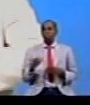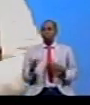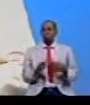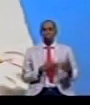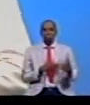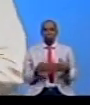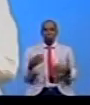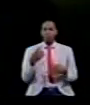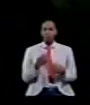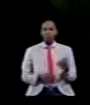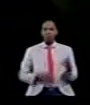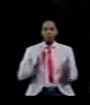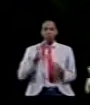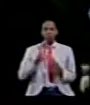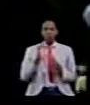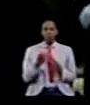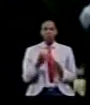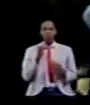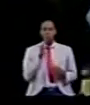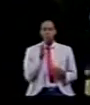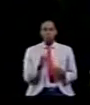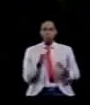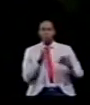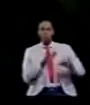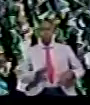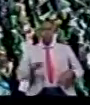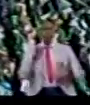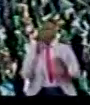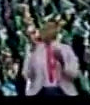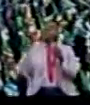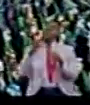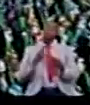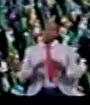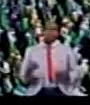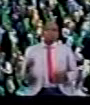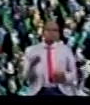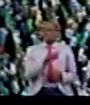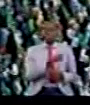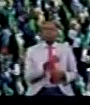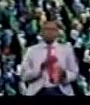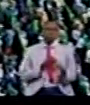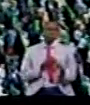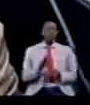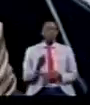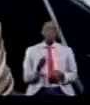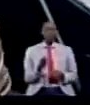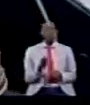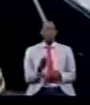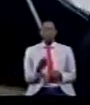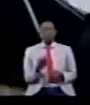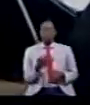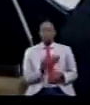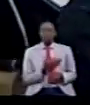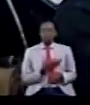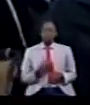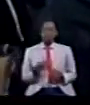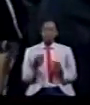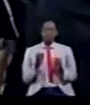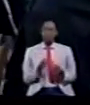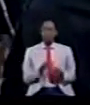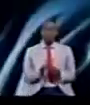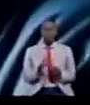saying, the brother in question now is gone. I told you of another brother, that my friend, I told you